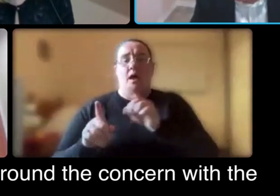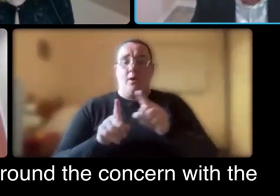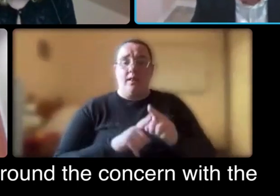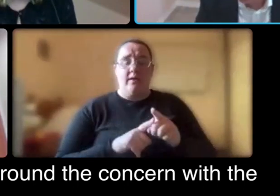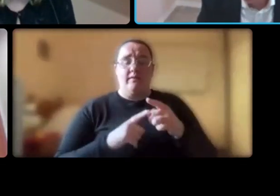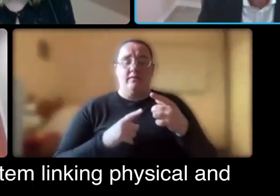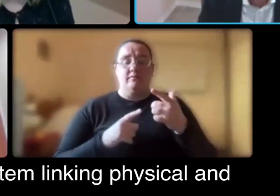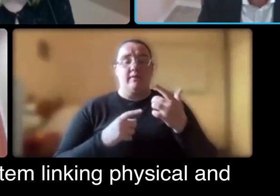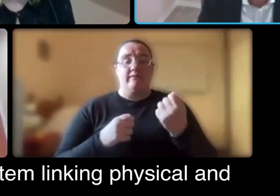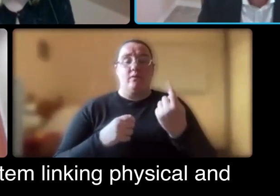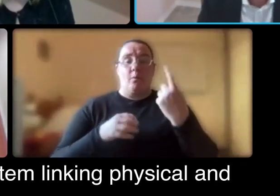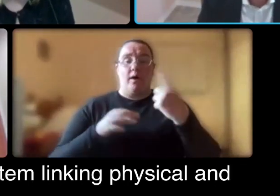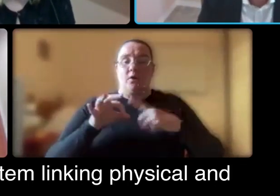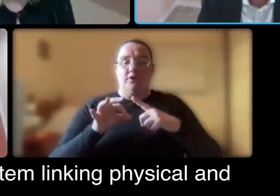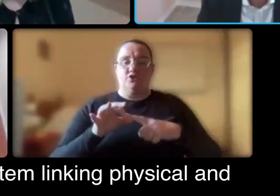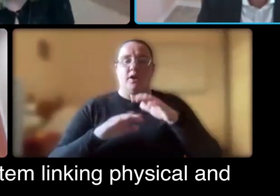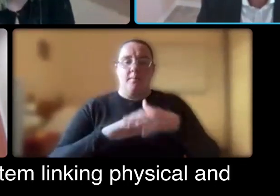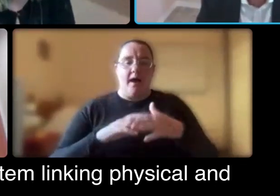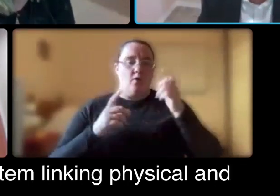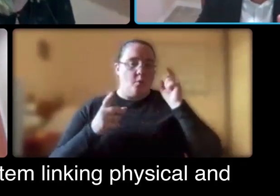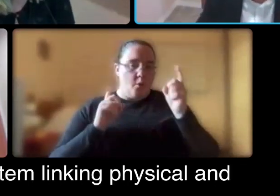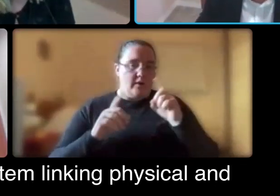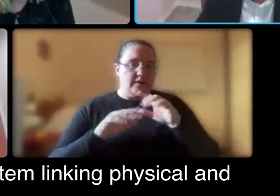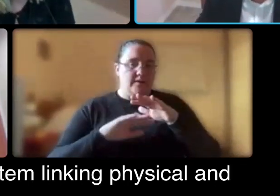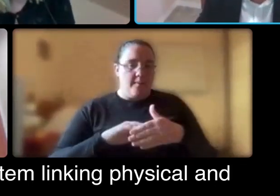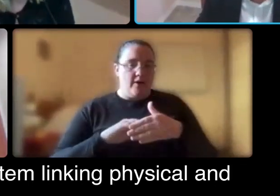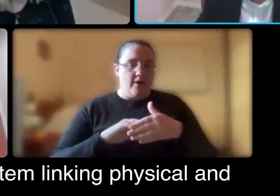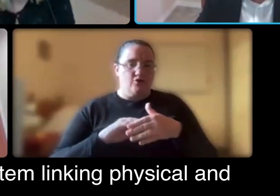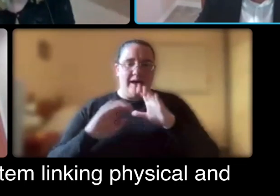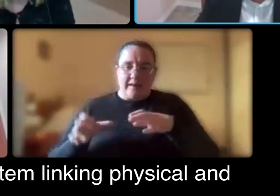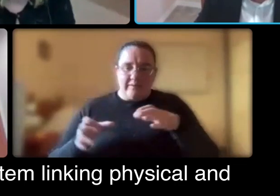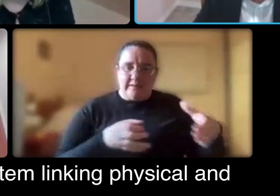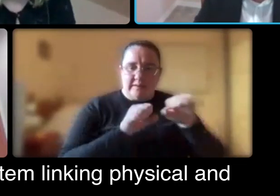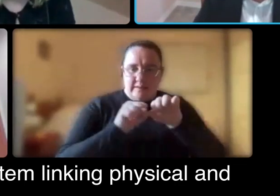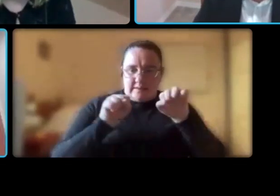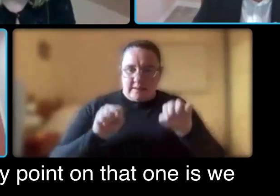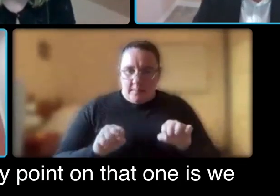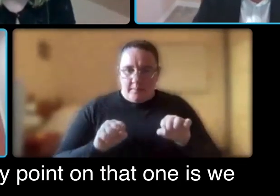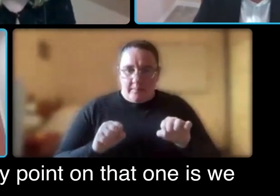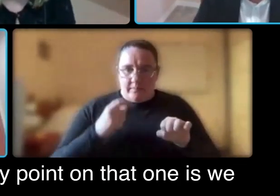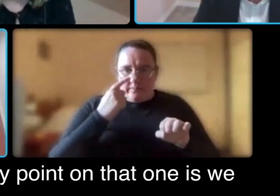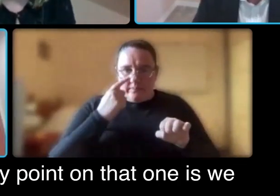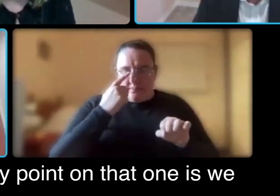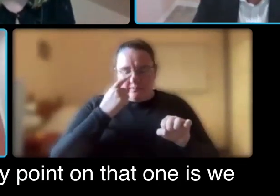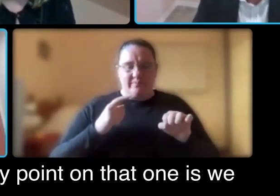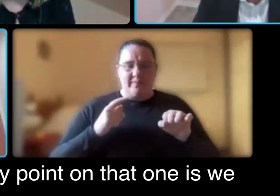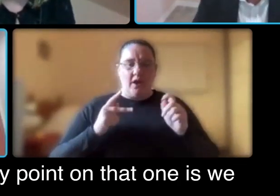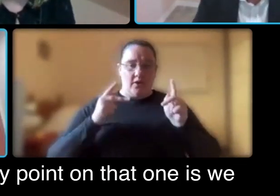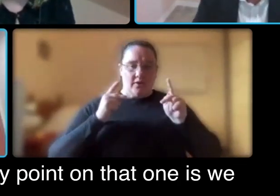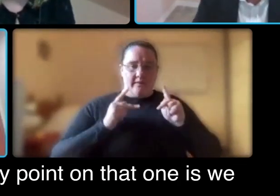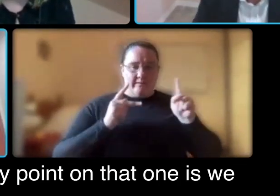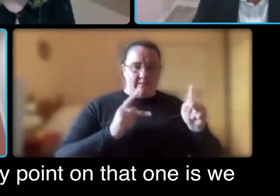the concern with the classification linking system that linking physical and cognitive.